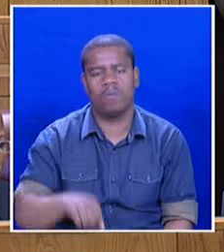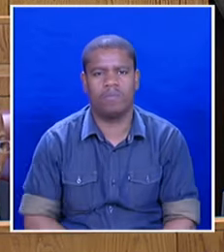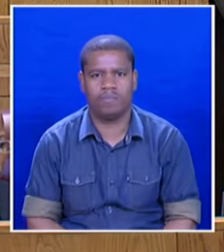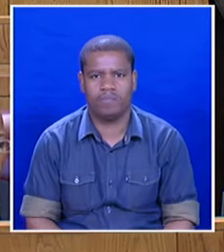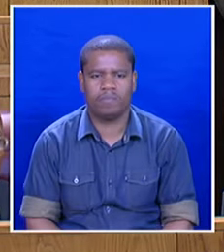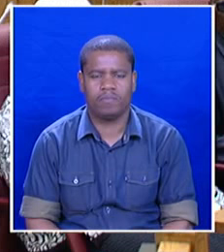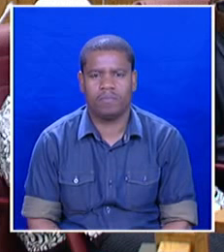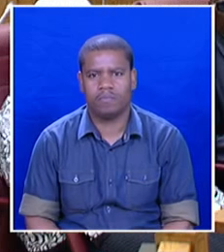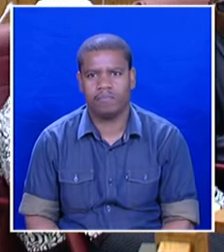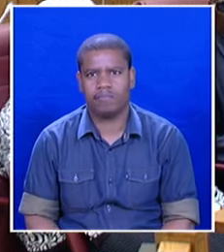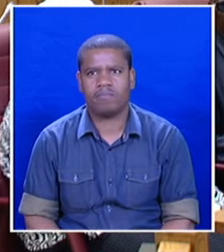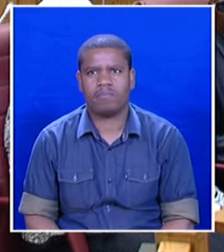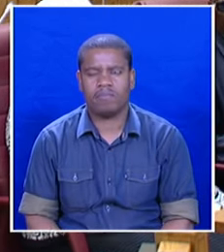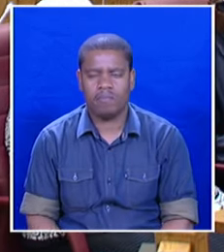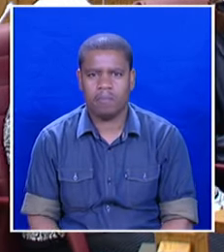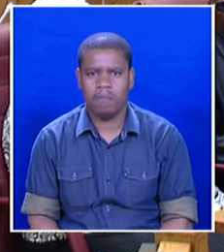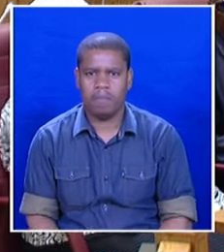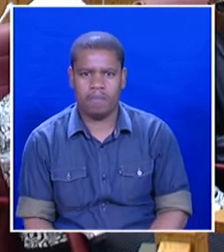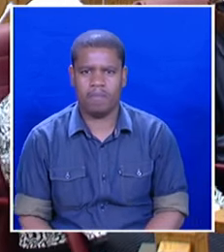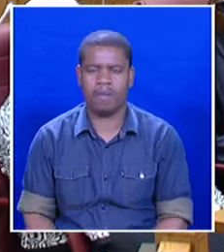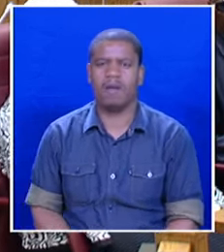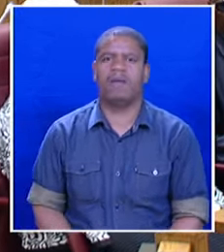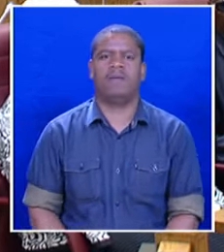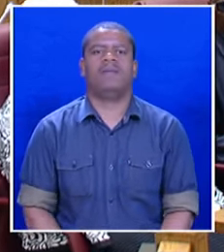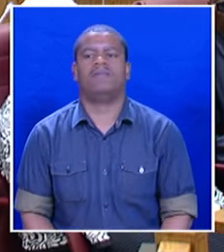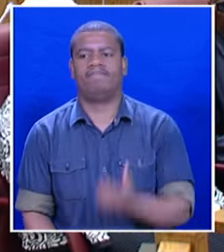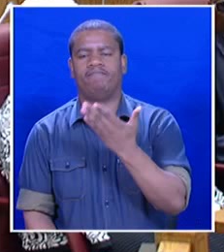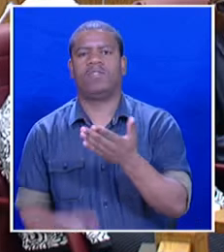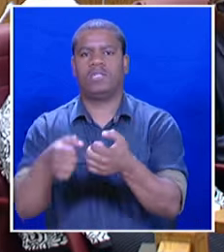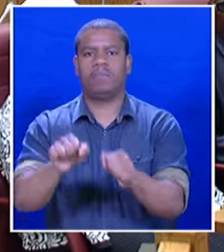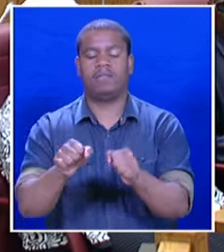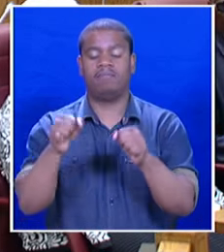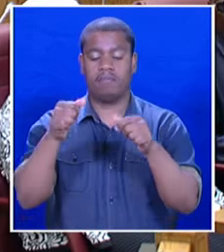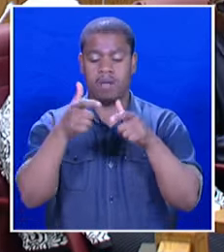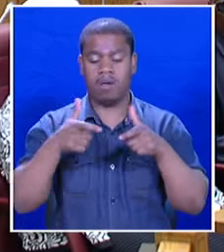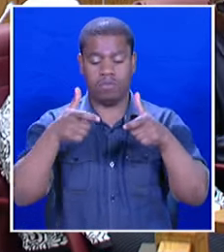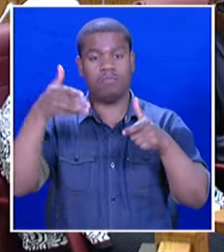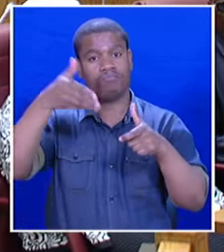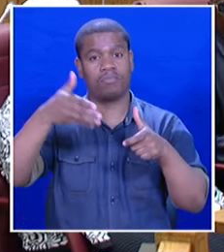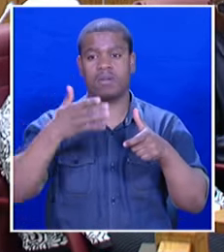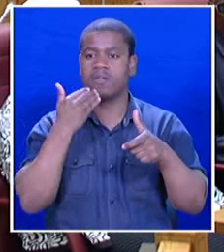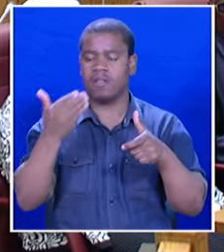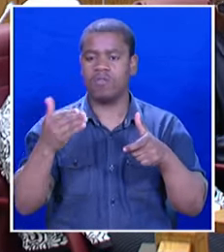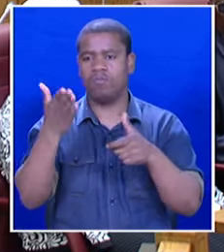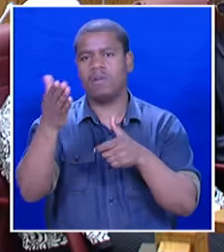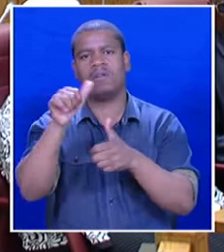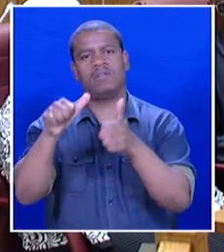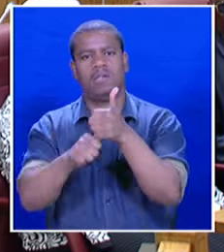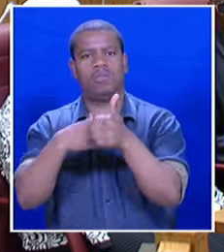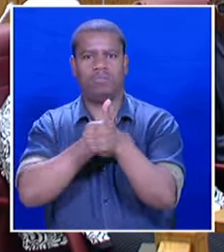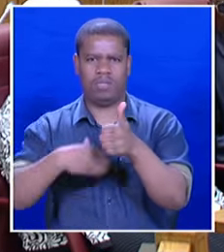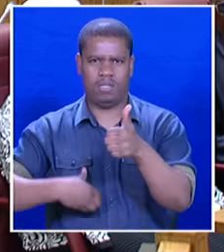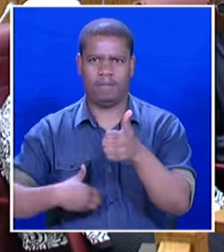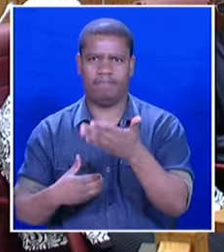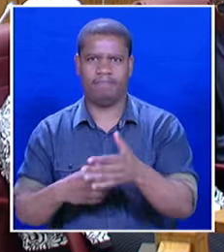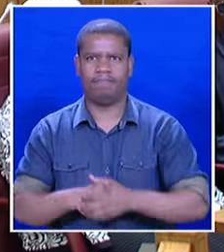Thank you, Chairperson of the Council, Deputy President. One has got no